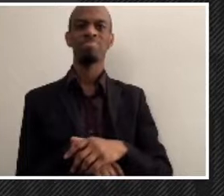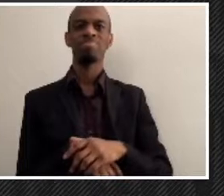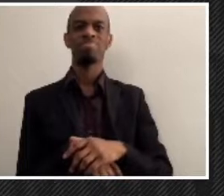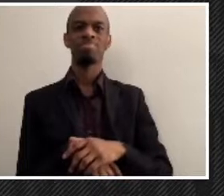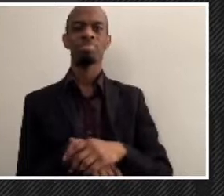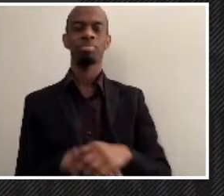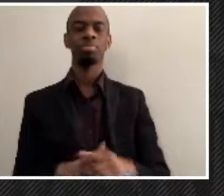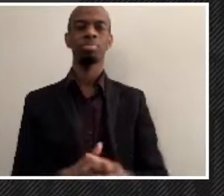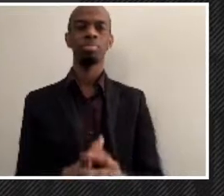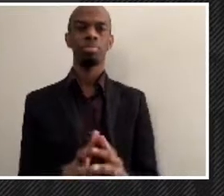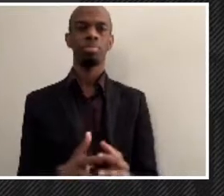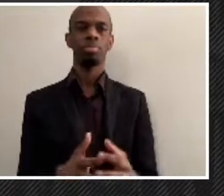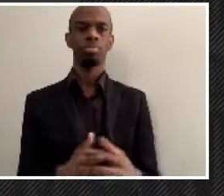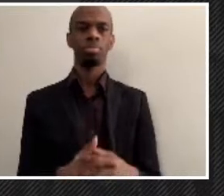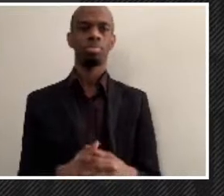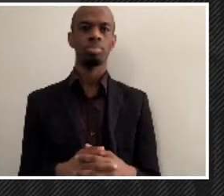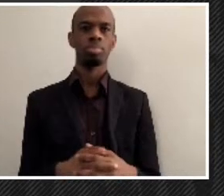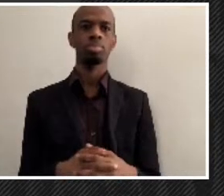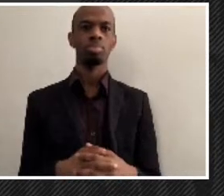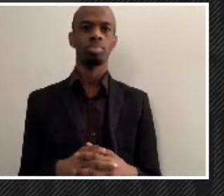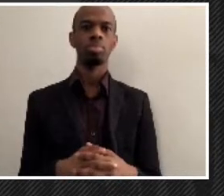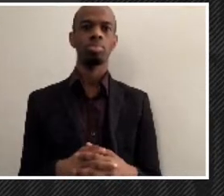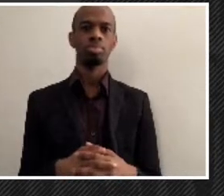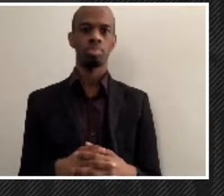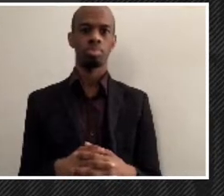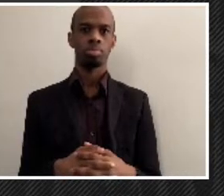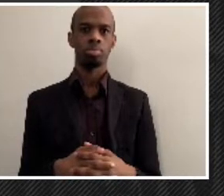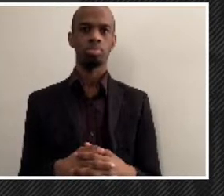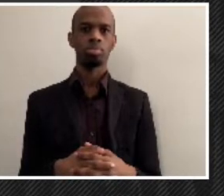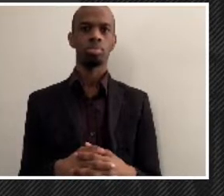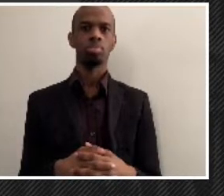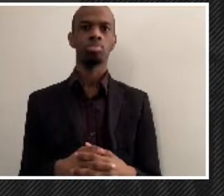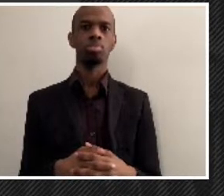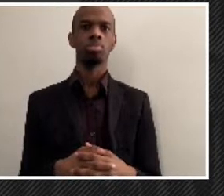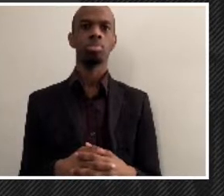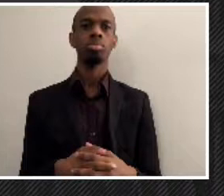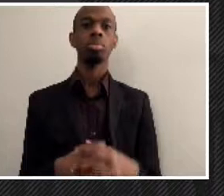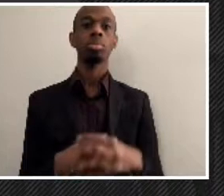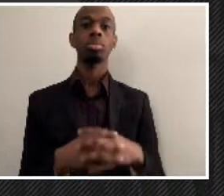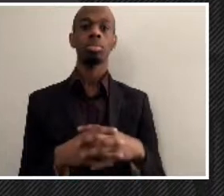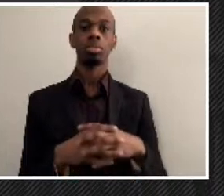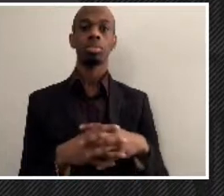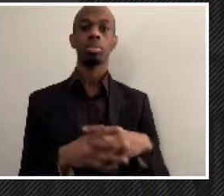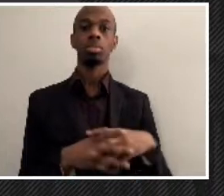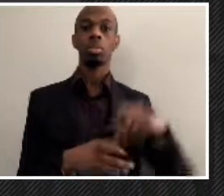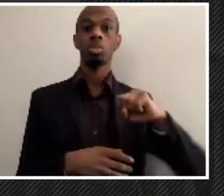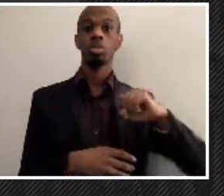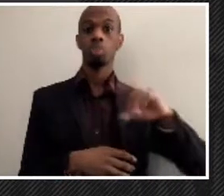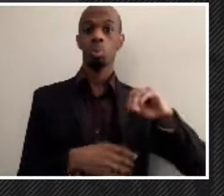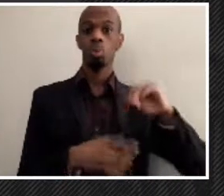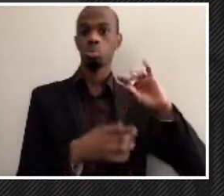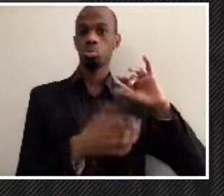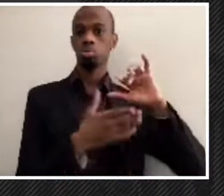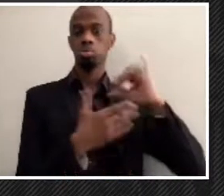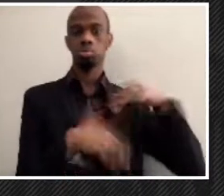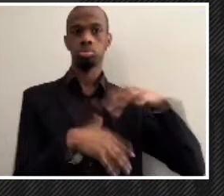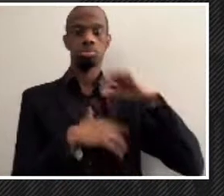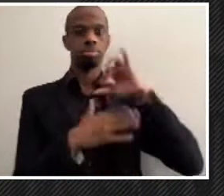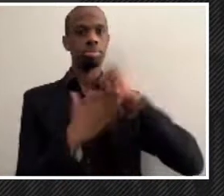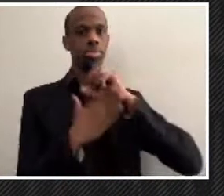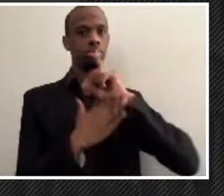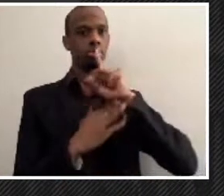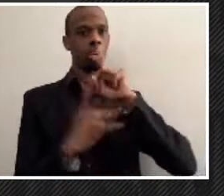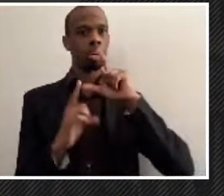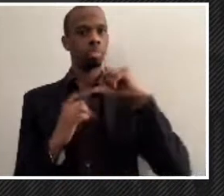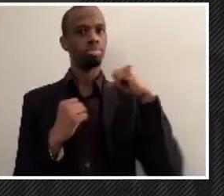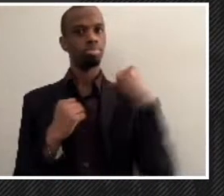and mentality that really makes changes, especially in an institutional sense. Because what you're doing, you're fighting the